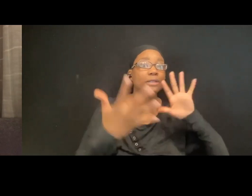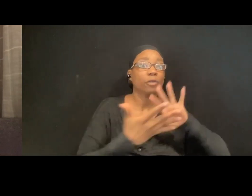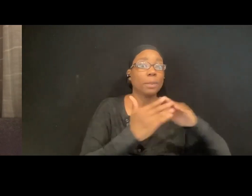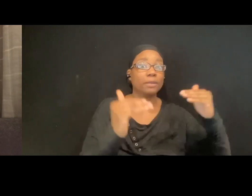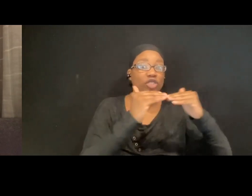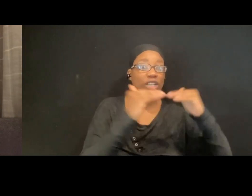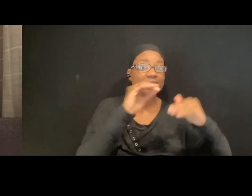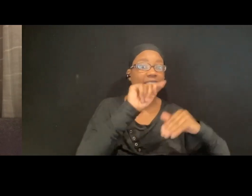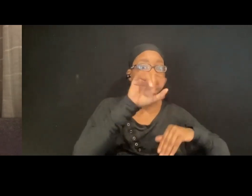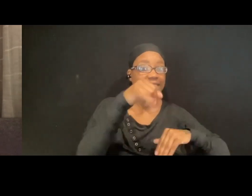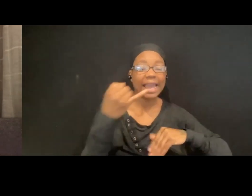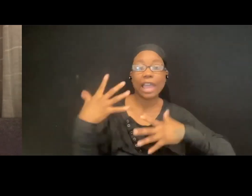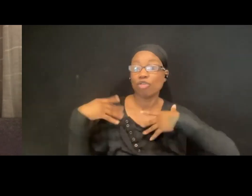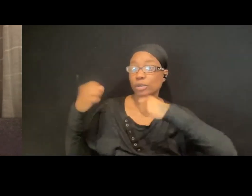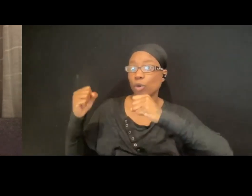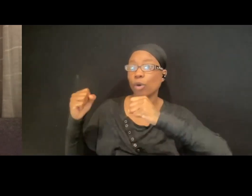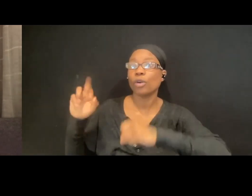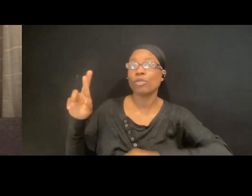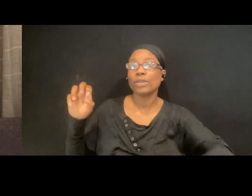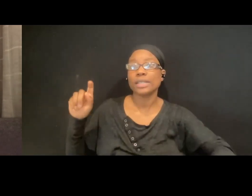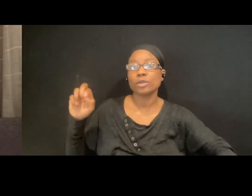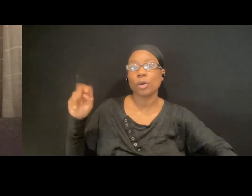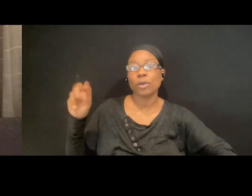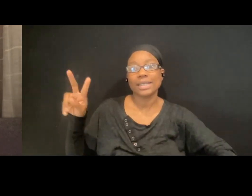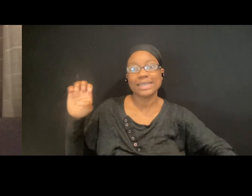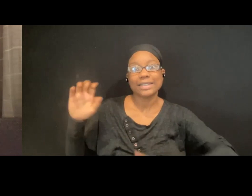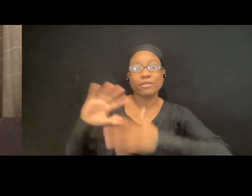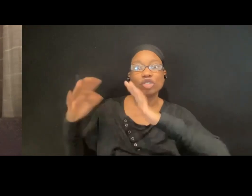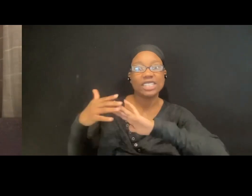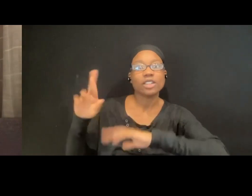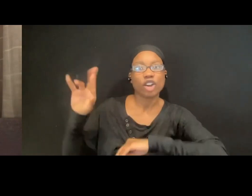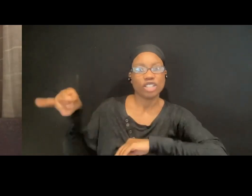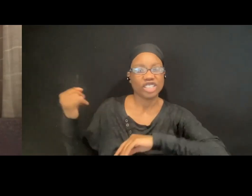for as trans folks are those more transformative and